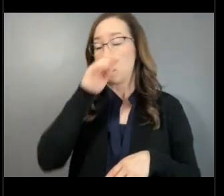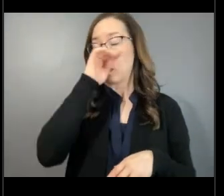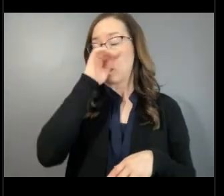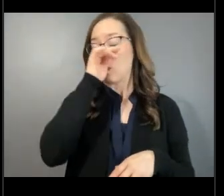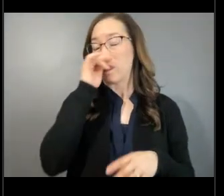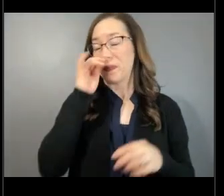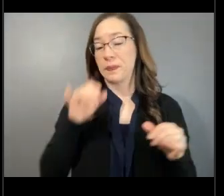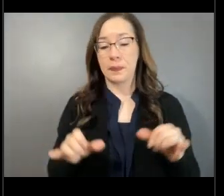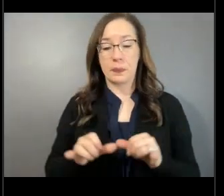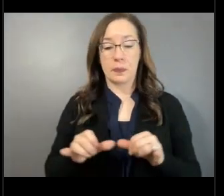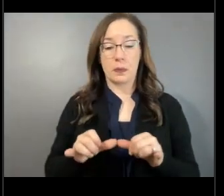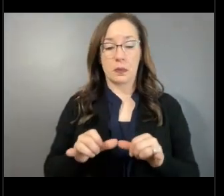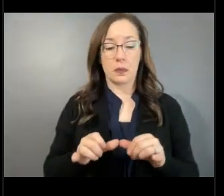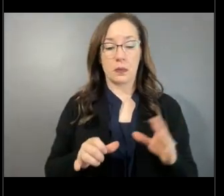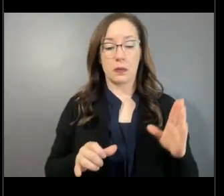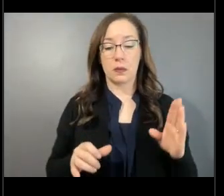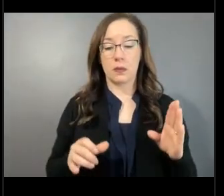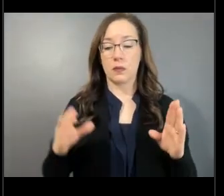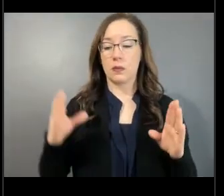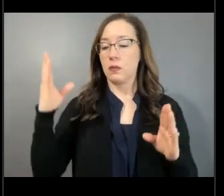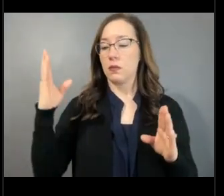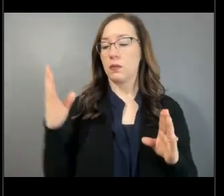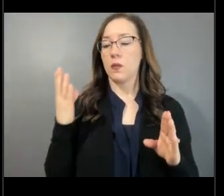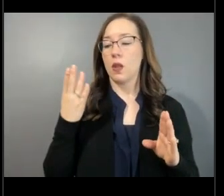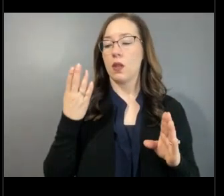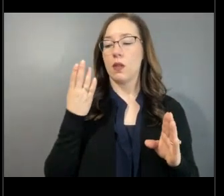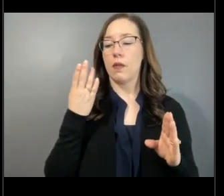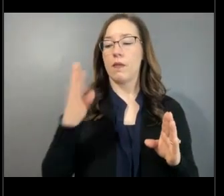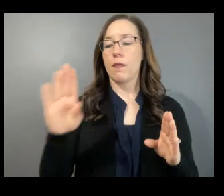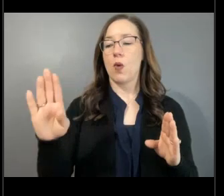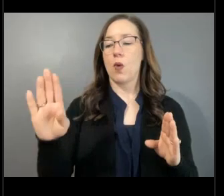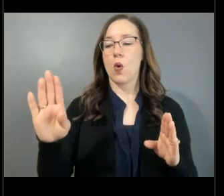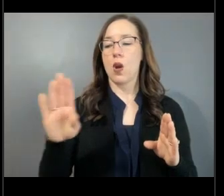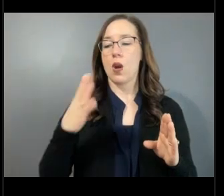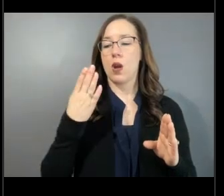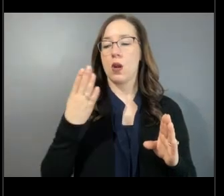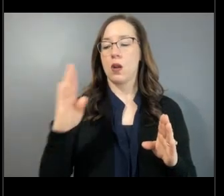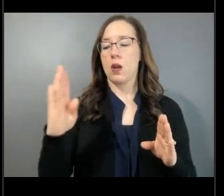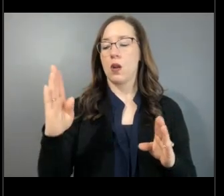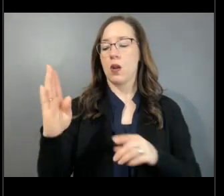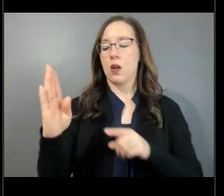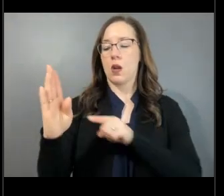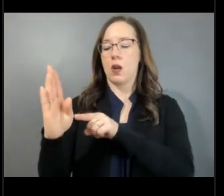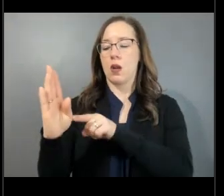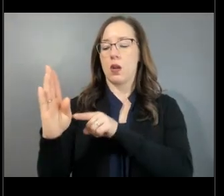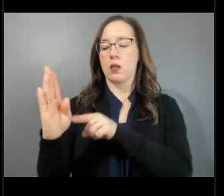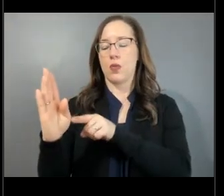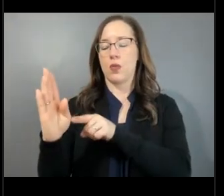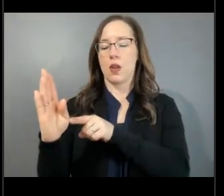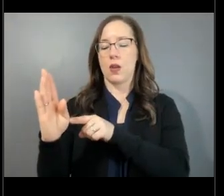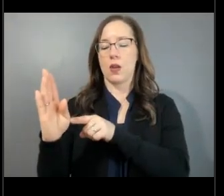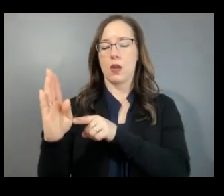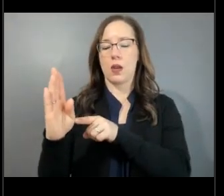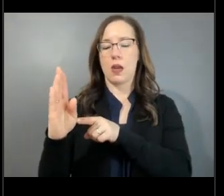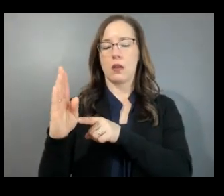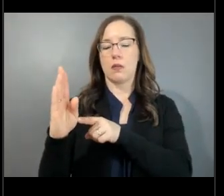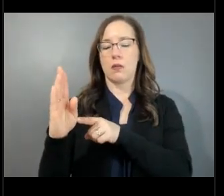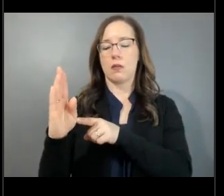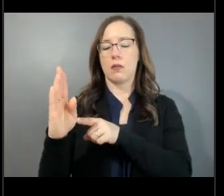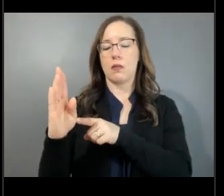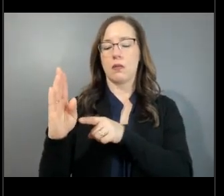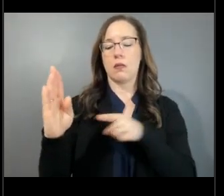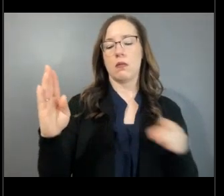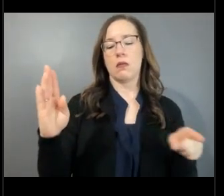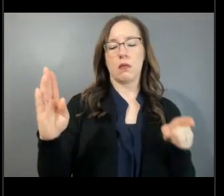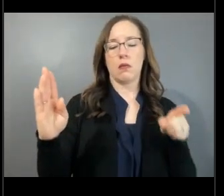measured between the face of the door and the opposing stop, with the door open at 90 degrees. So if the door